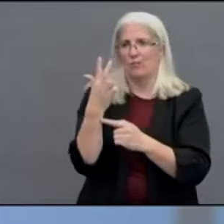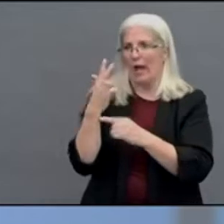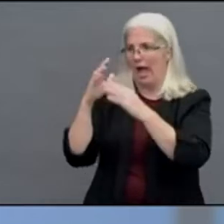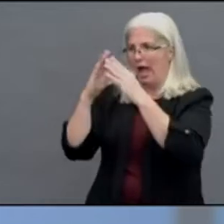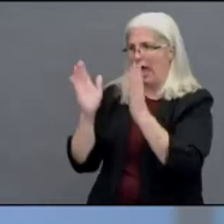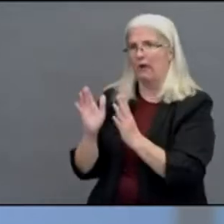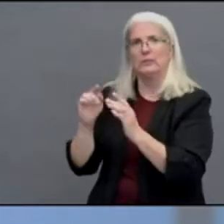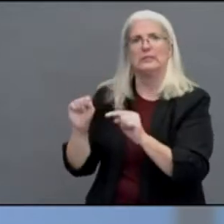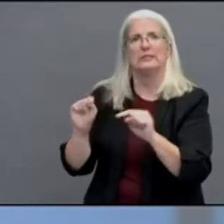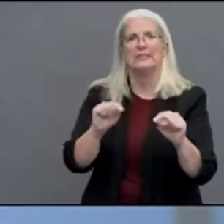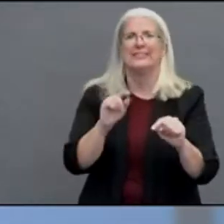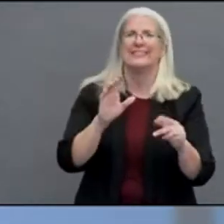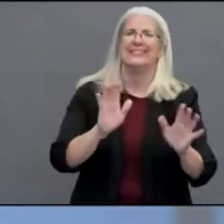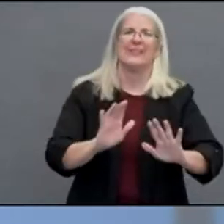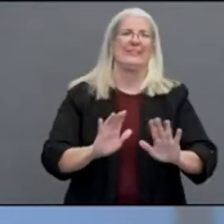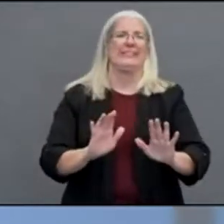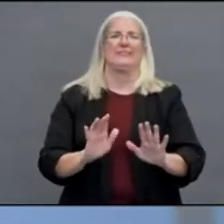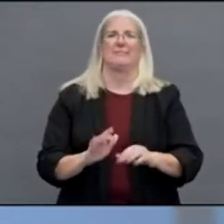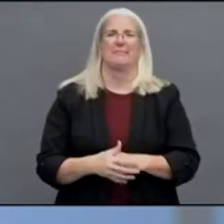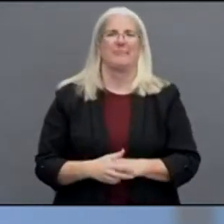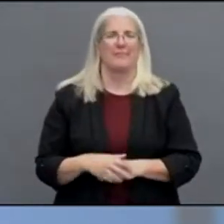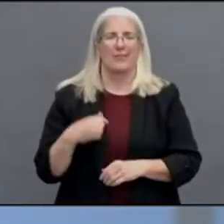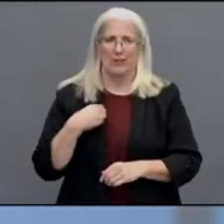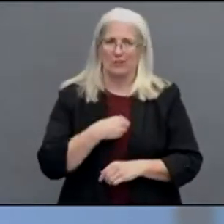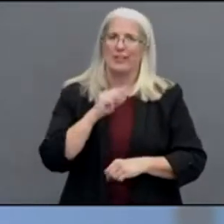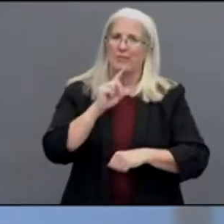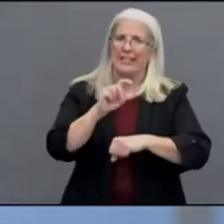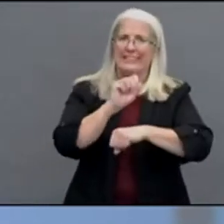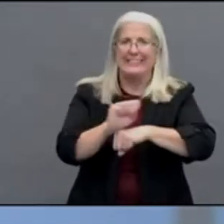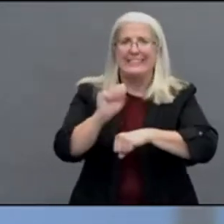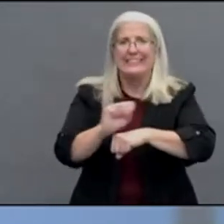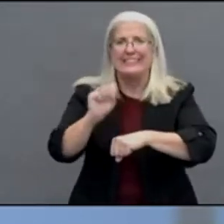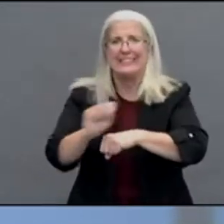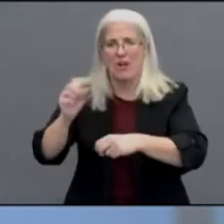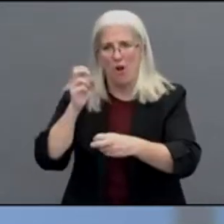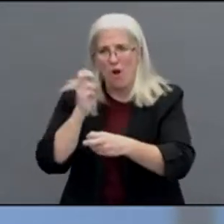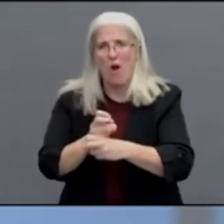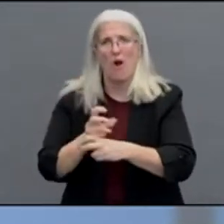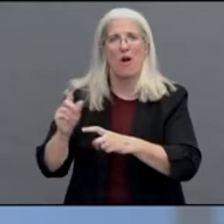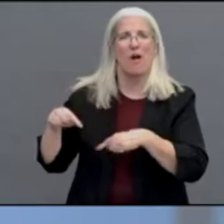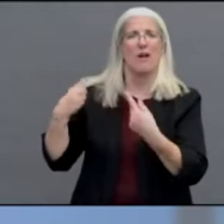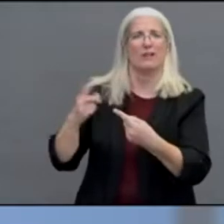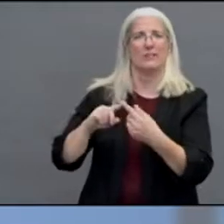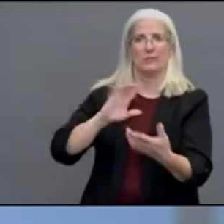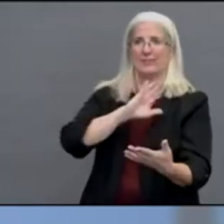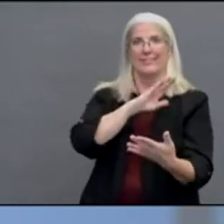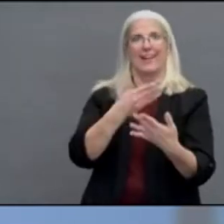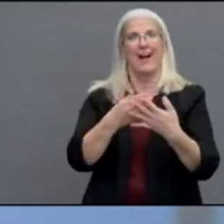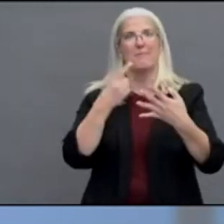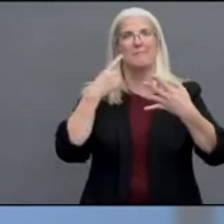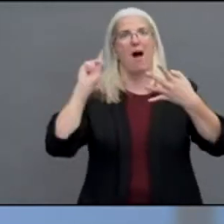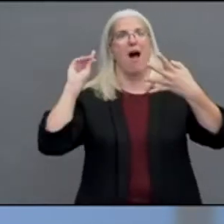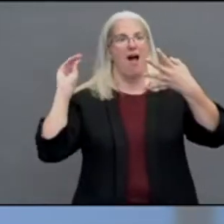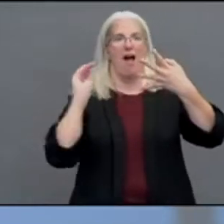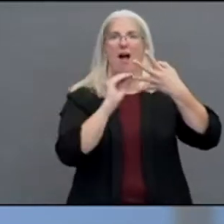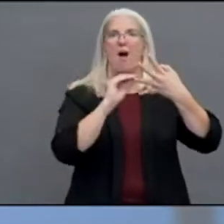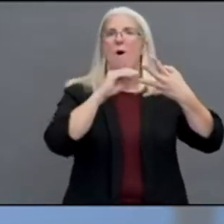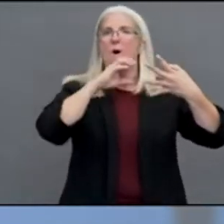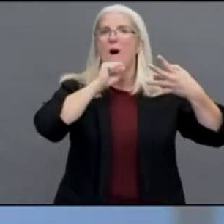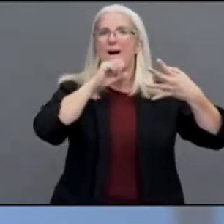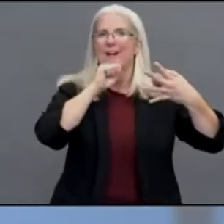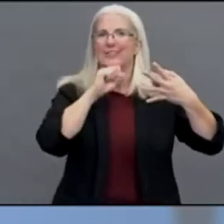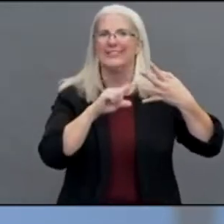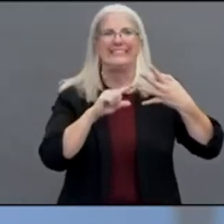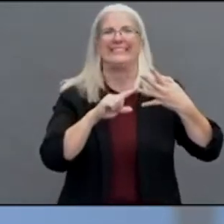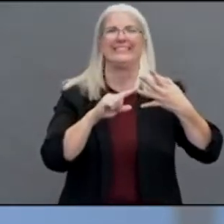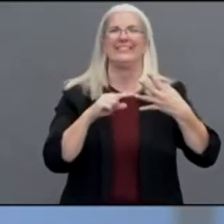hard to get to where we are at. We've made sacrifices to get us here, and we can't lose this progress now. We can't put any more lives